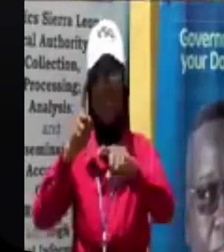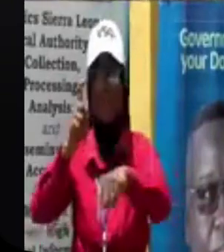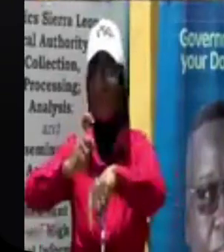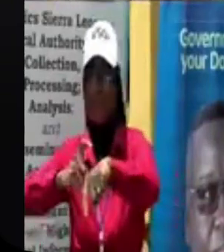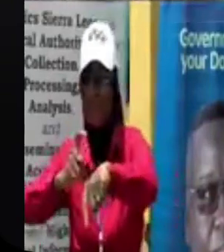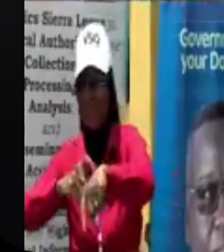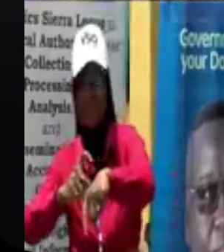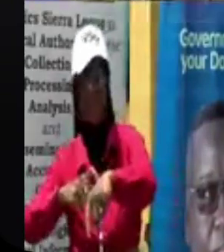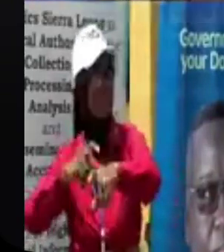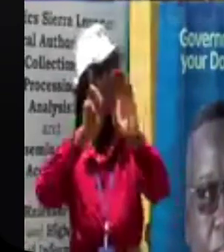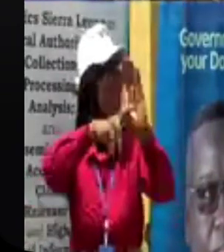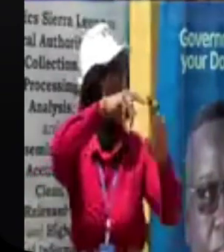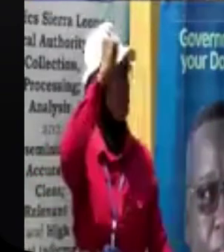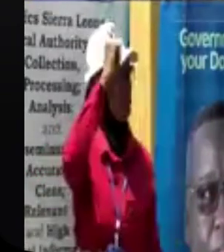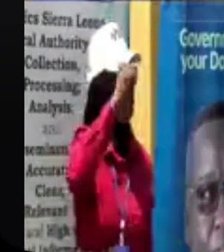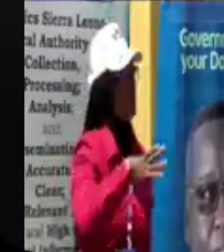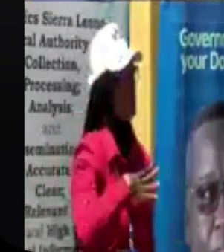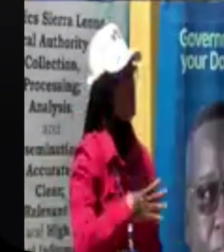Yeah, chairman.